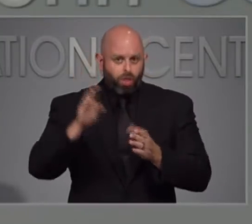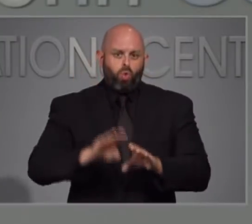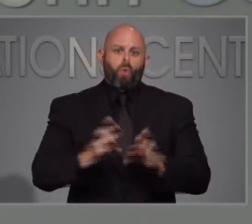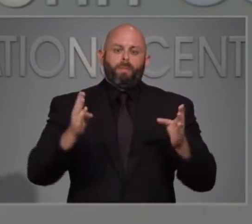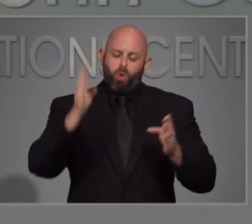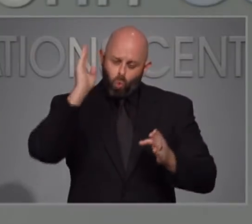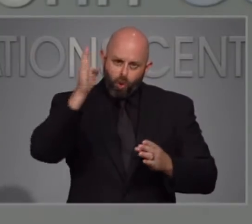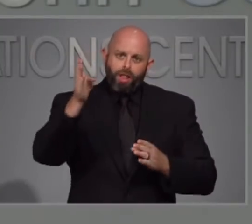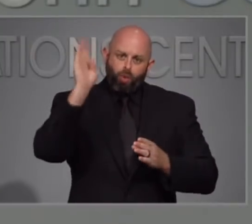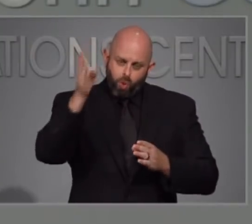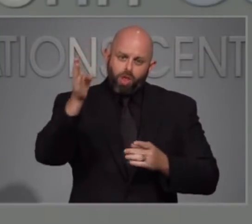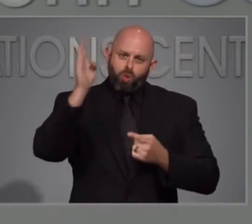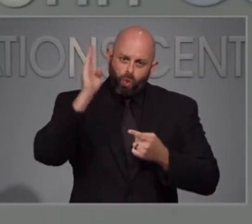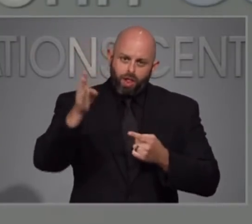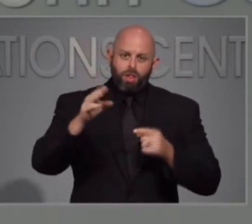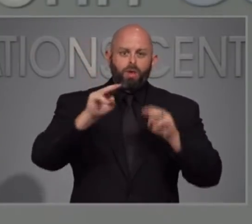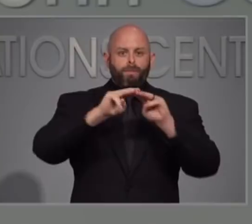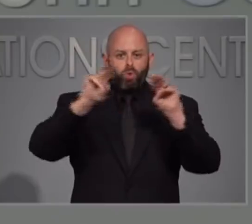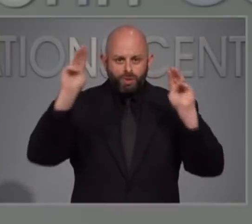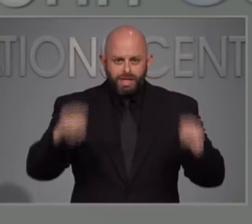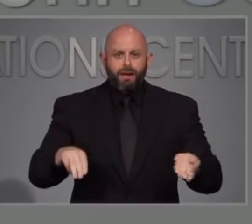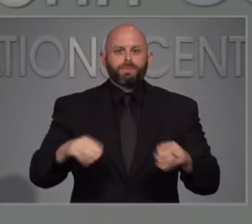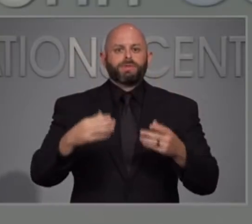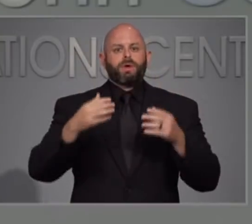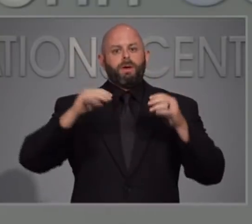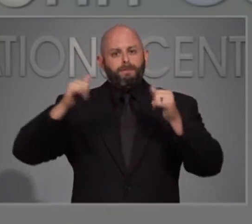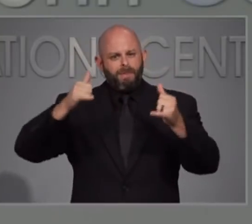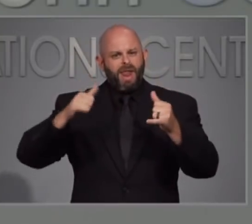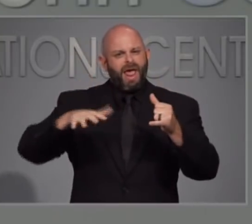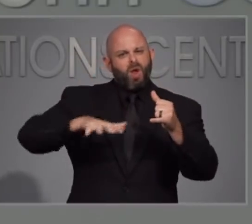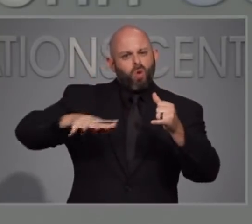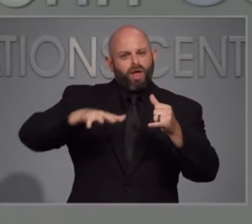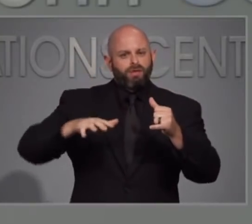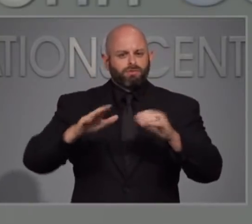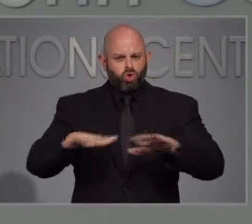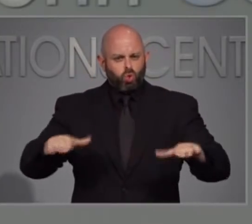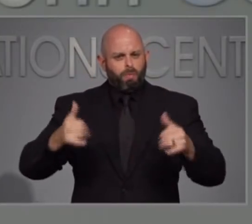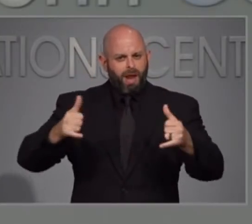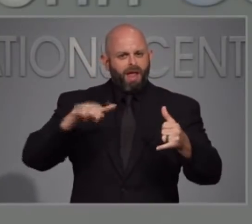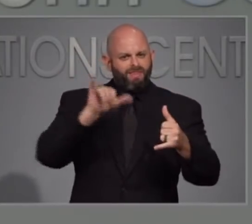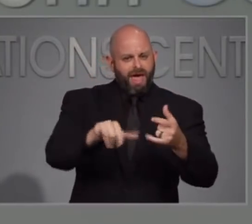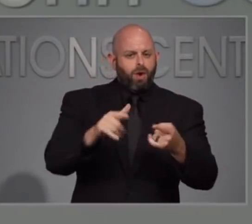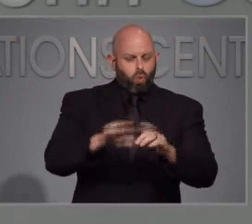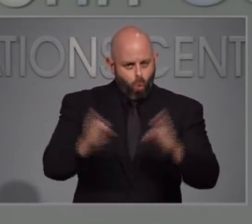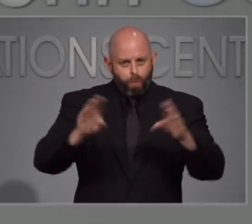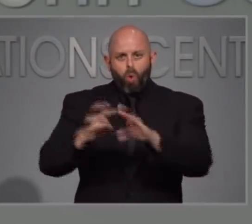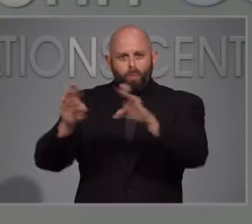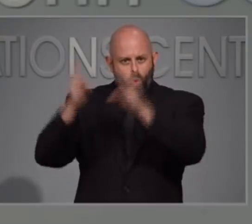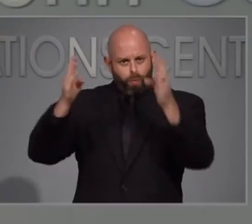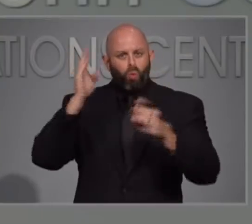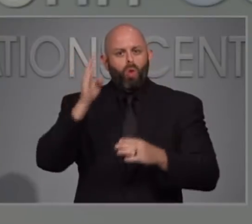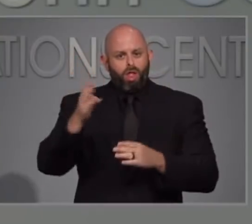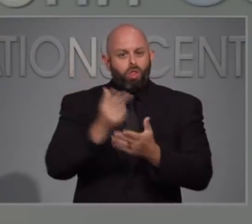our museums and our playgrounds. And in the next few days, too, we'll be